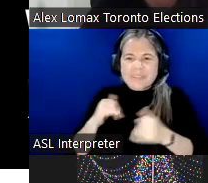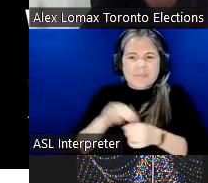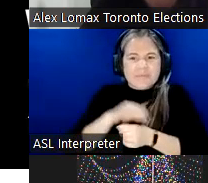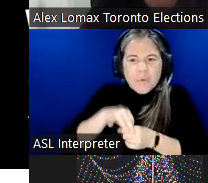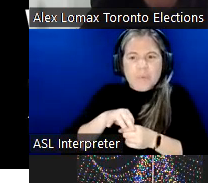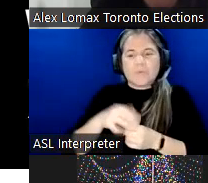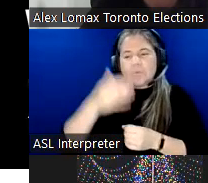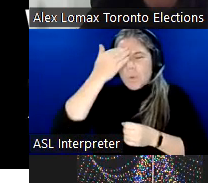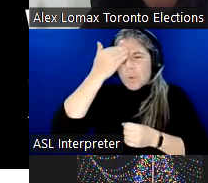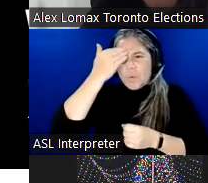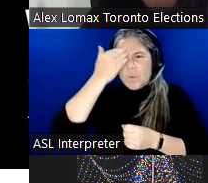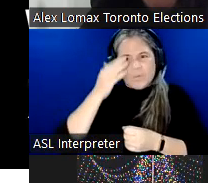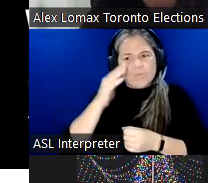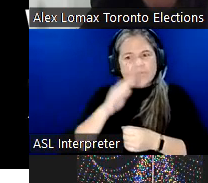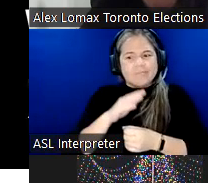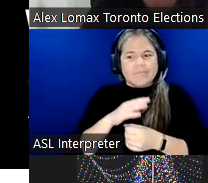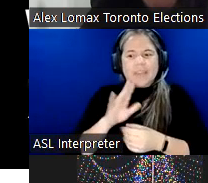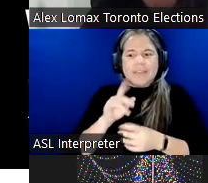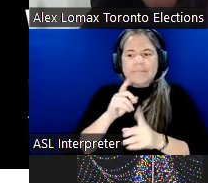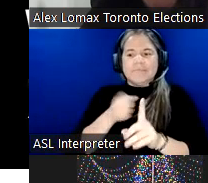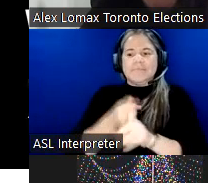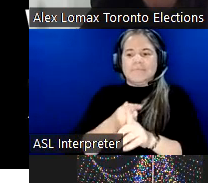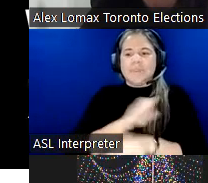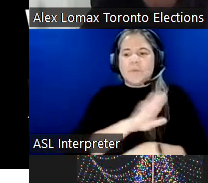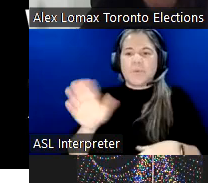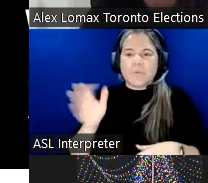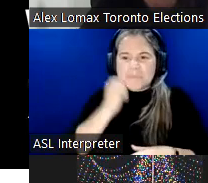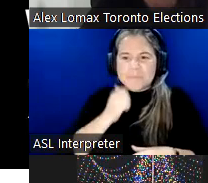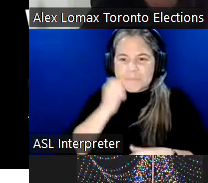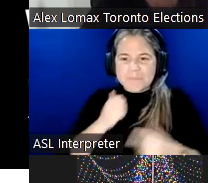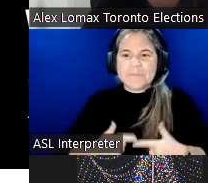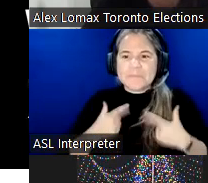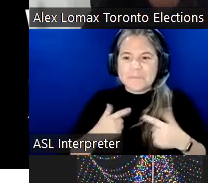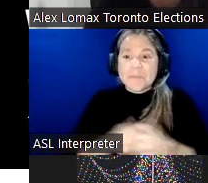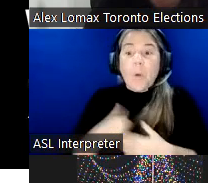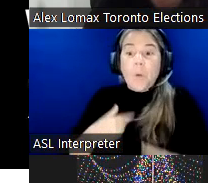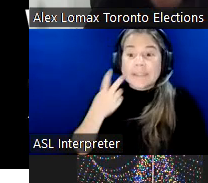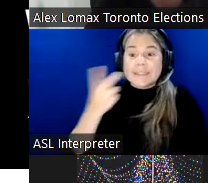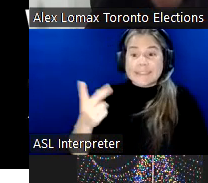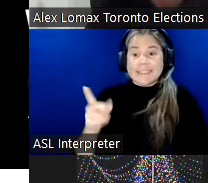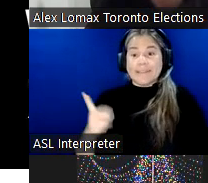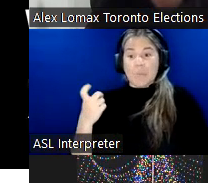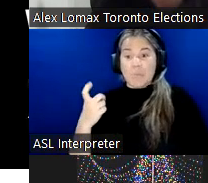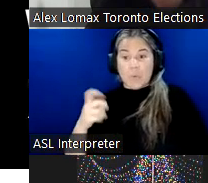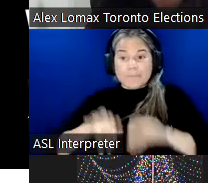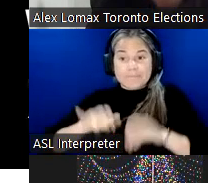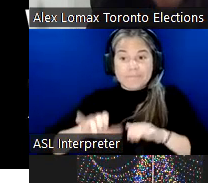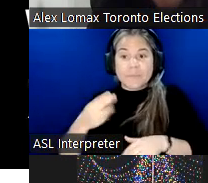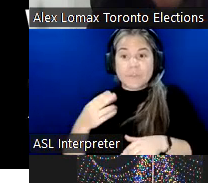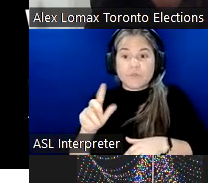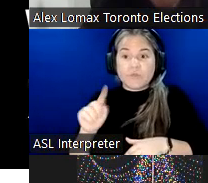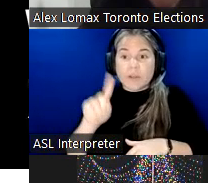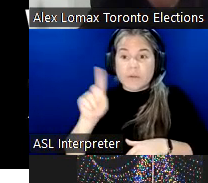how it's affecting. So I really appreciate your time today. There's another question that came up through the chat.